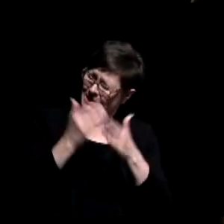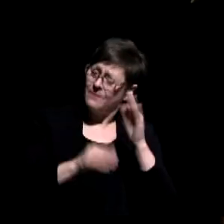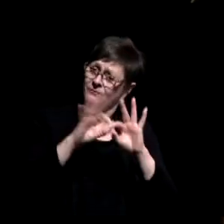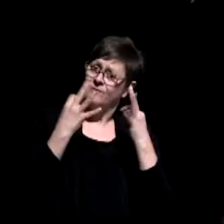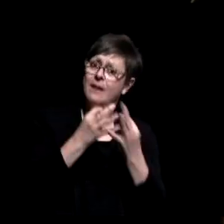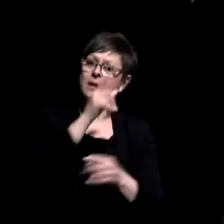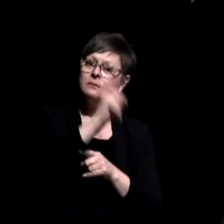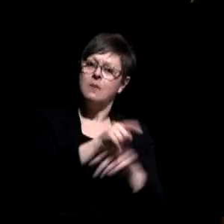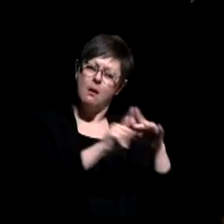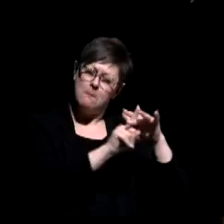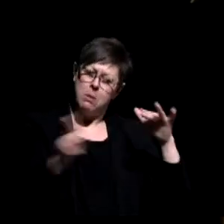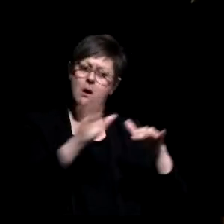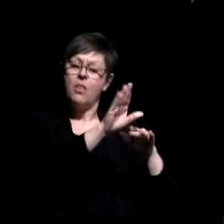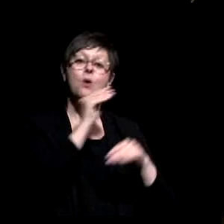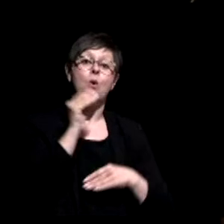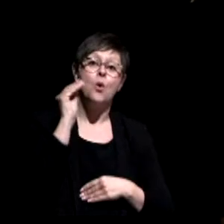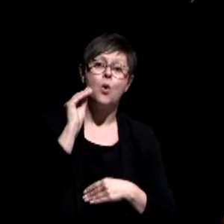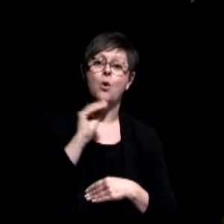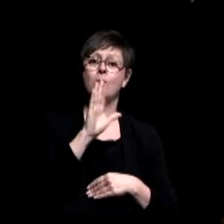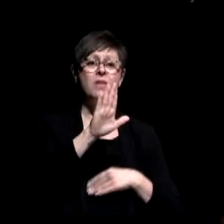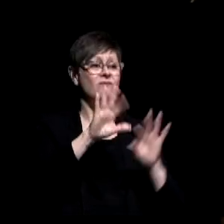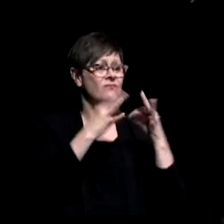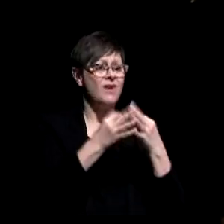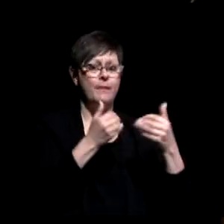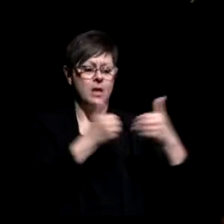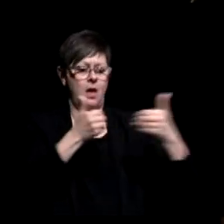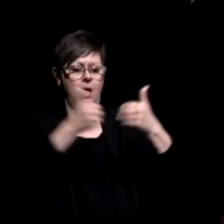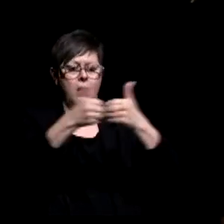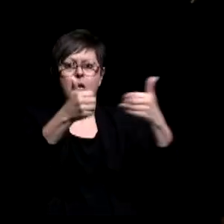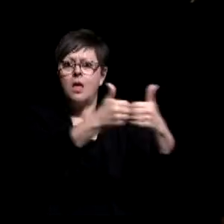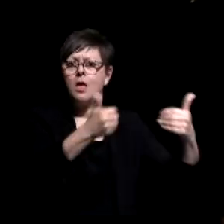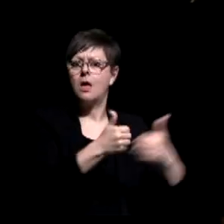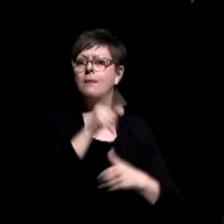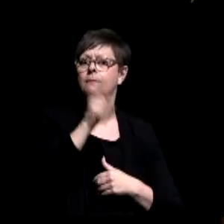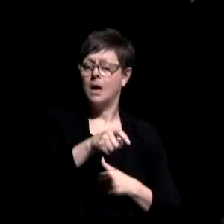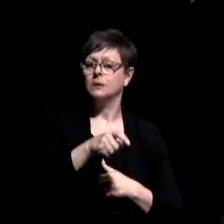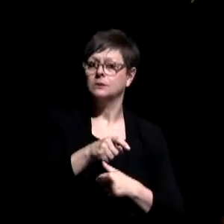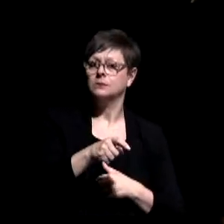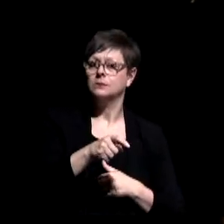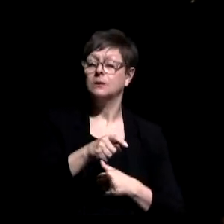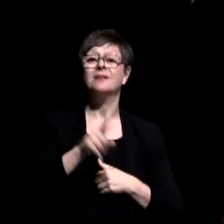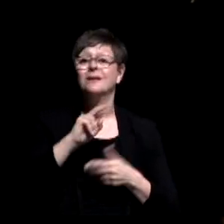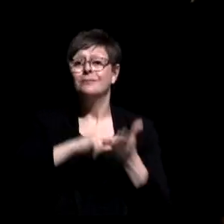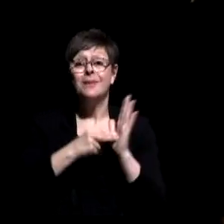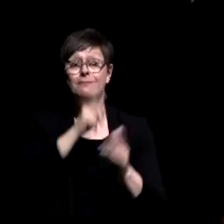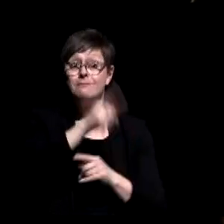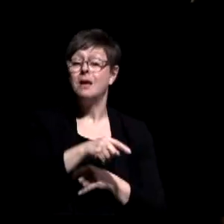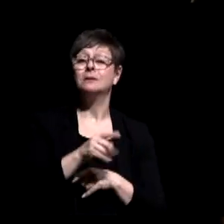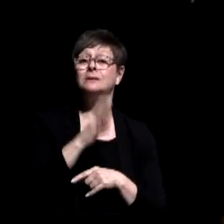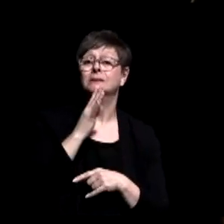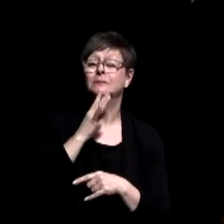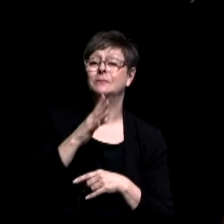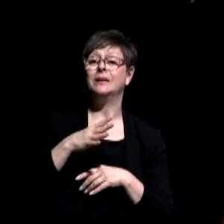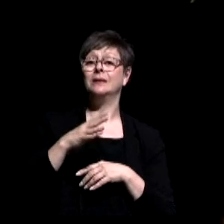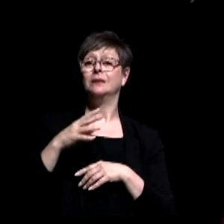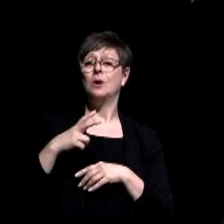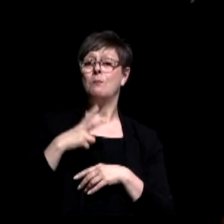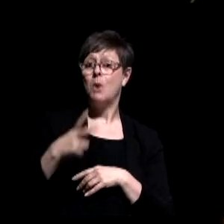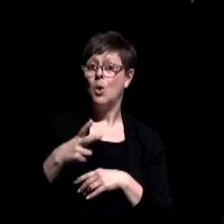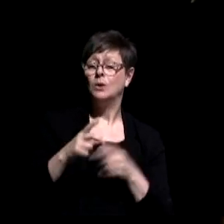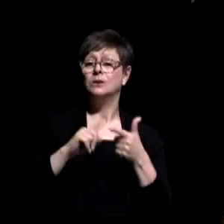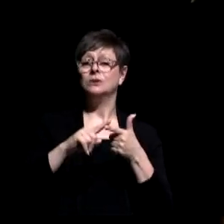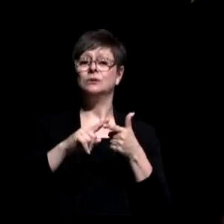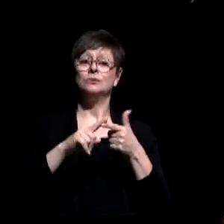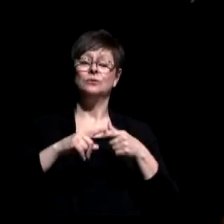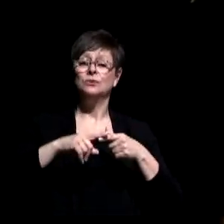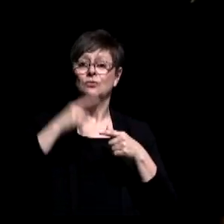separated from loved ones. The ability of several team members to speak Polish, Russian, and Ukrainian helped to facilitate